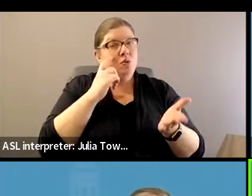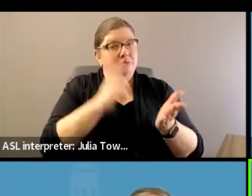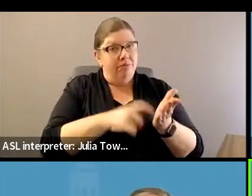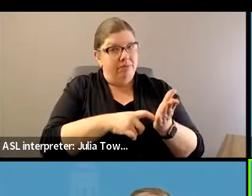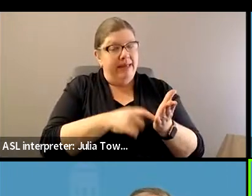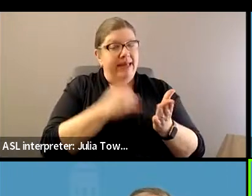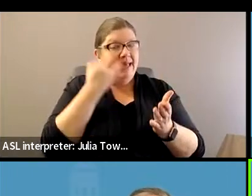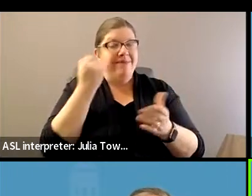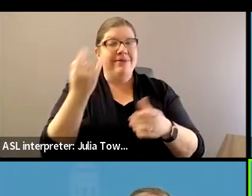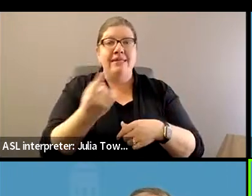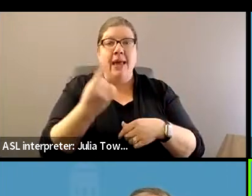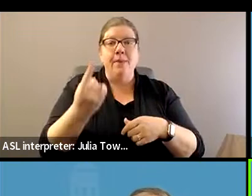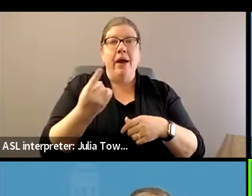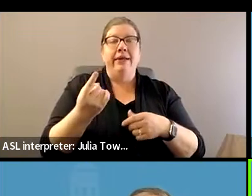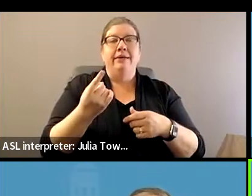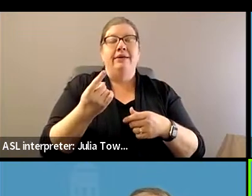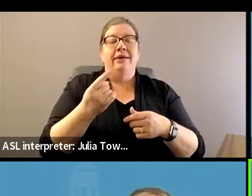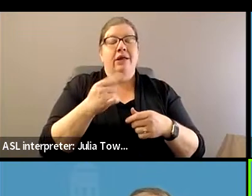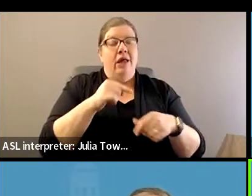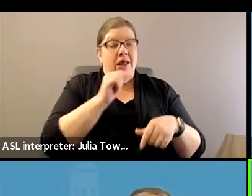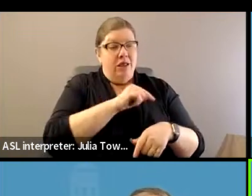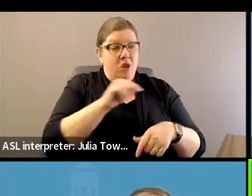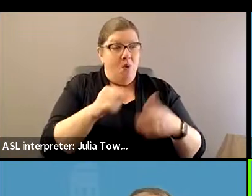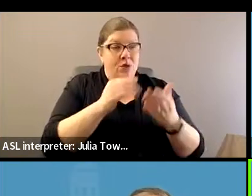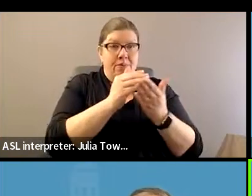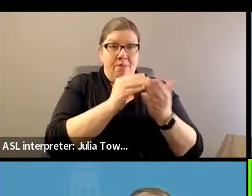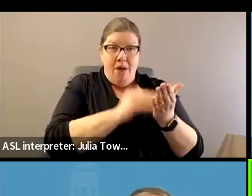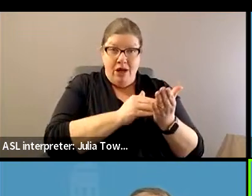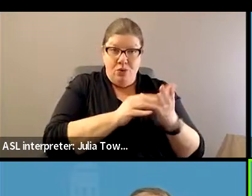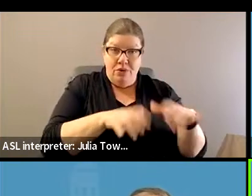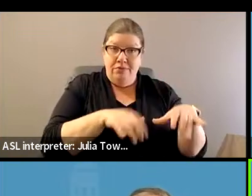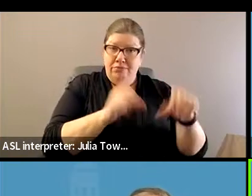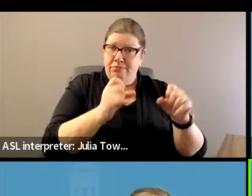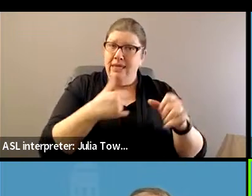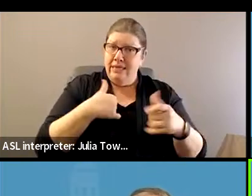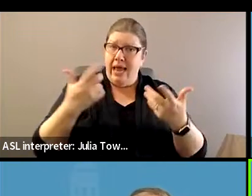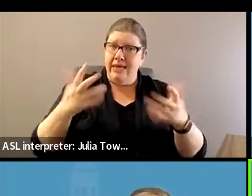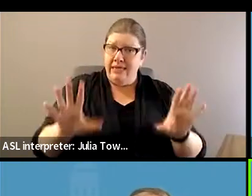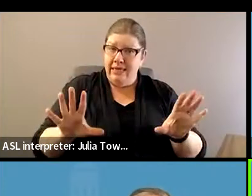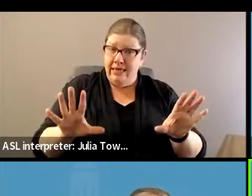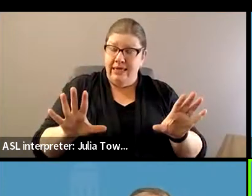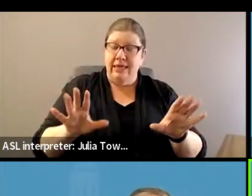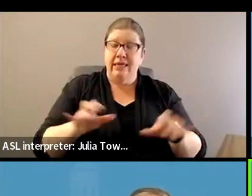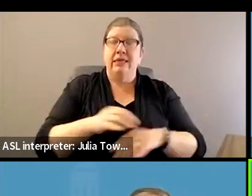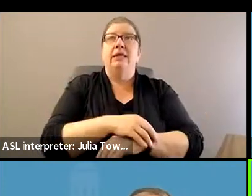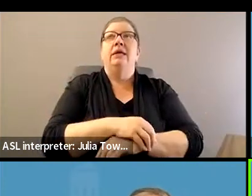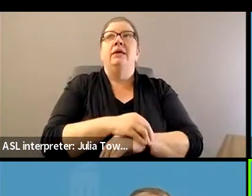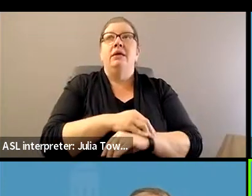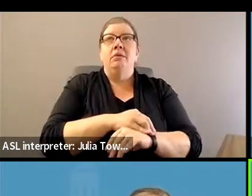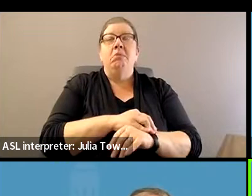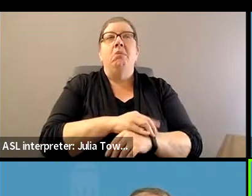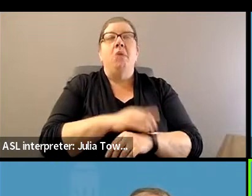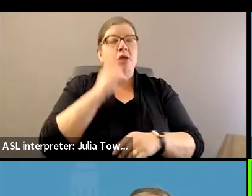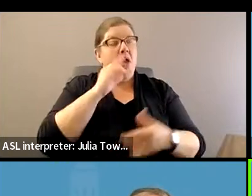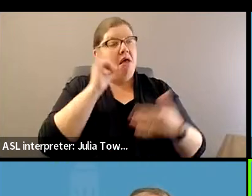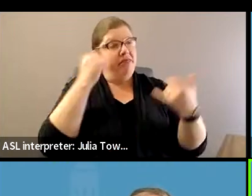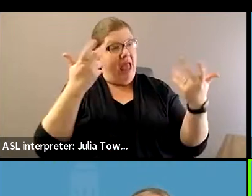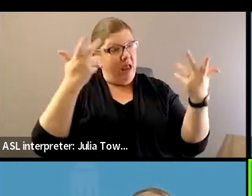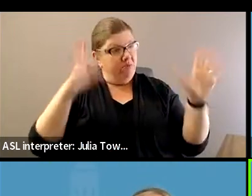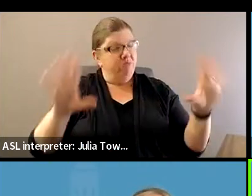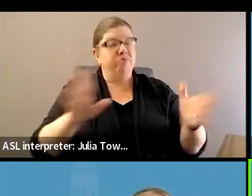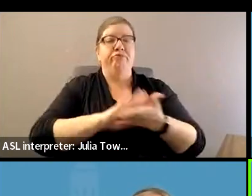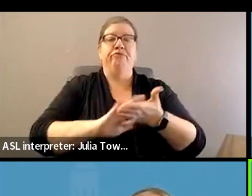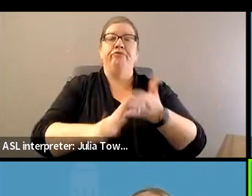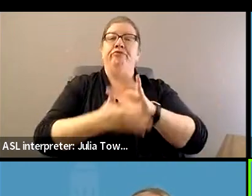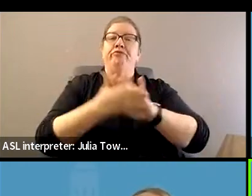someone took the modules, as I did, and just thought that that was our solution to this